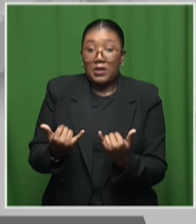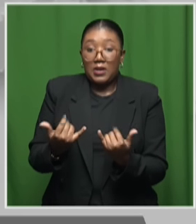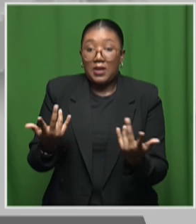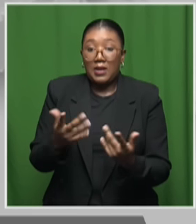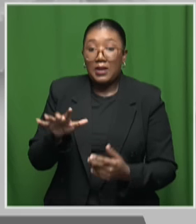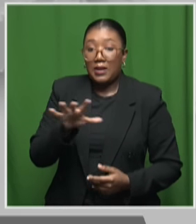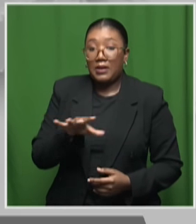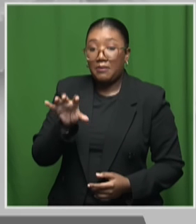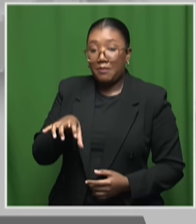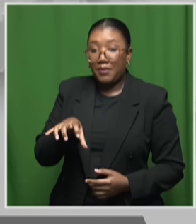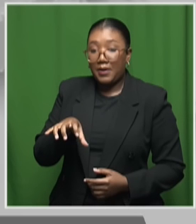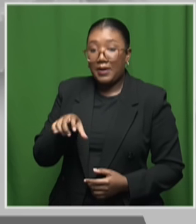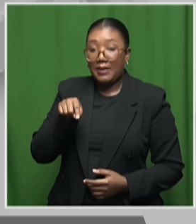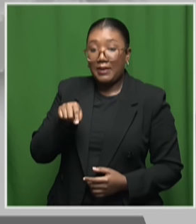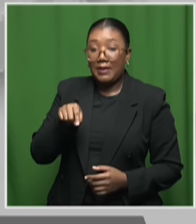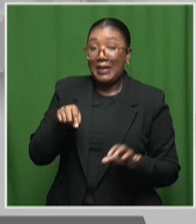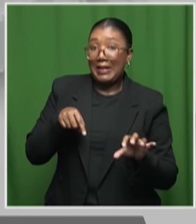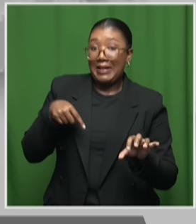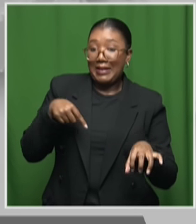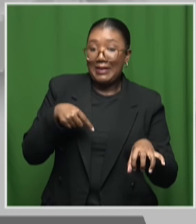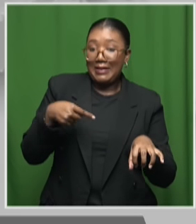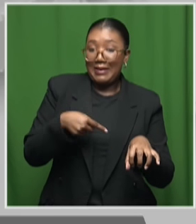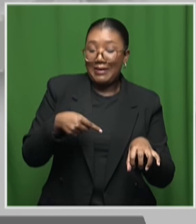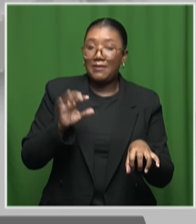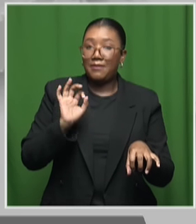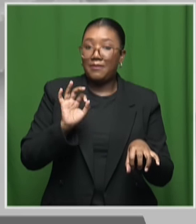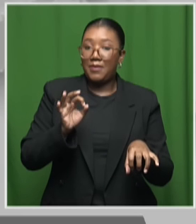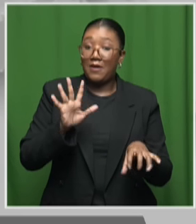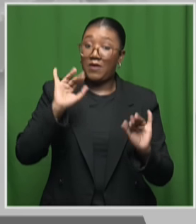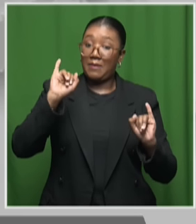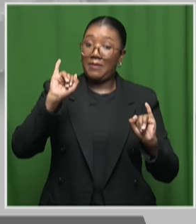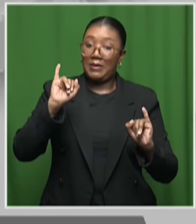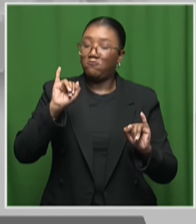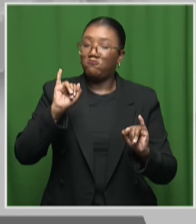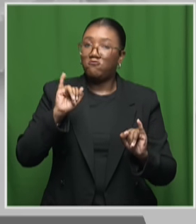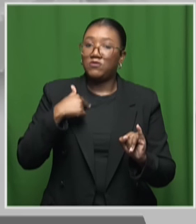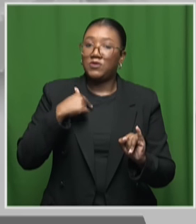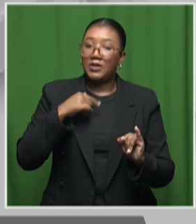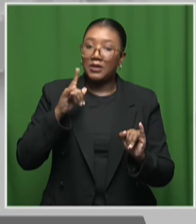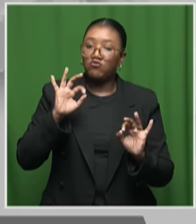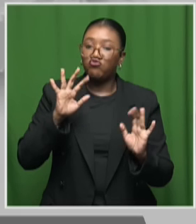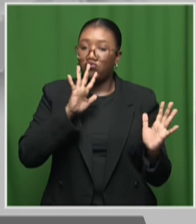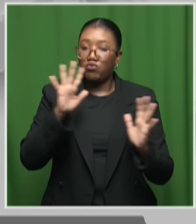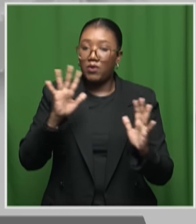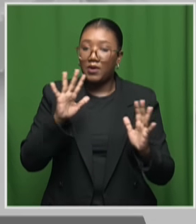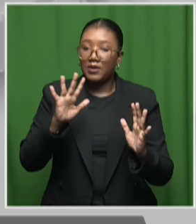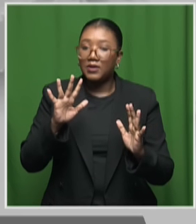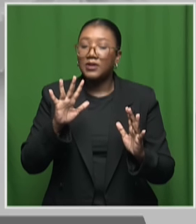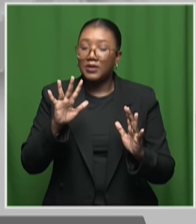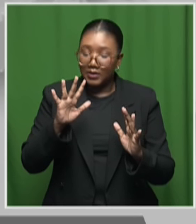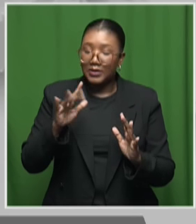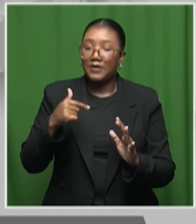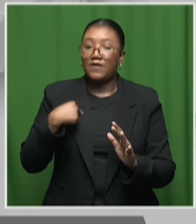although I do know, it doesn't sound like it is too bad. I think the swell, they said, was about 4 to 5